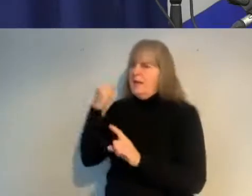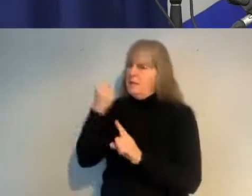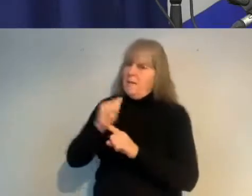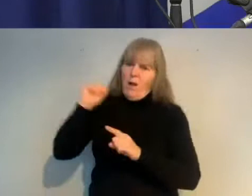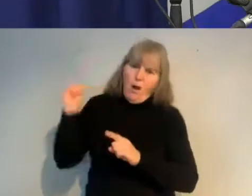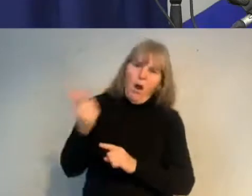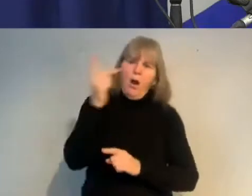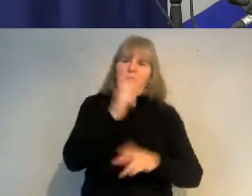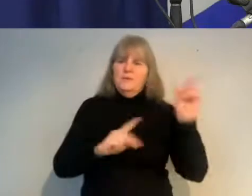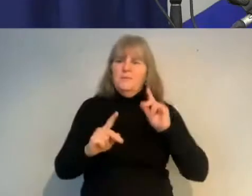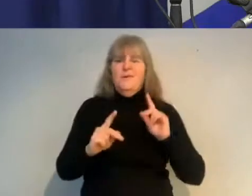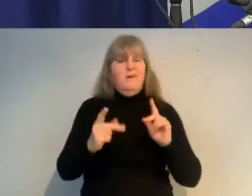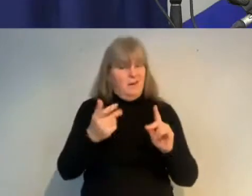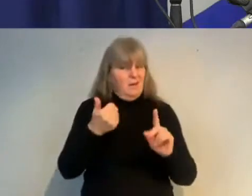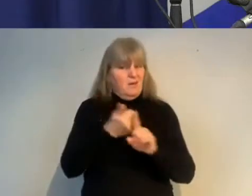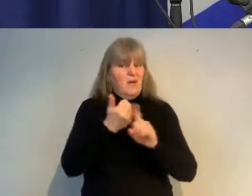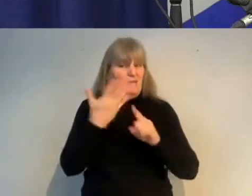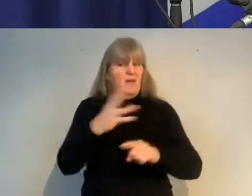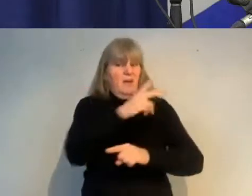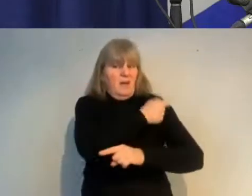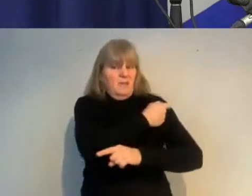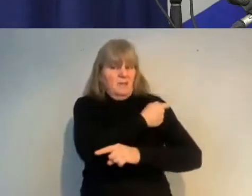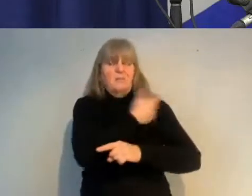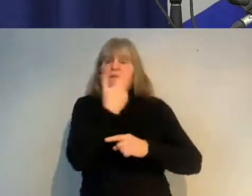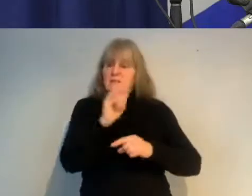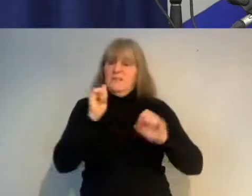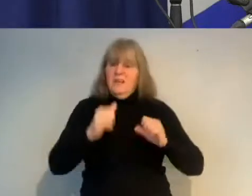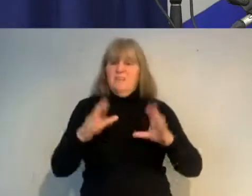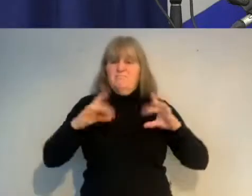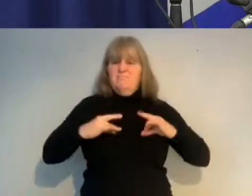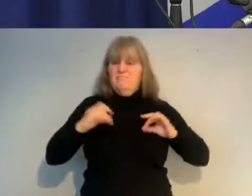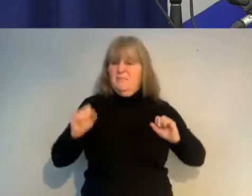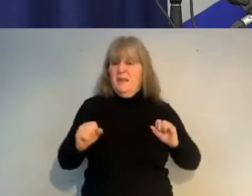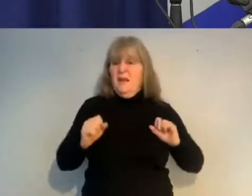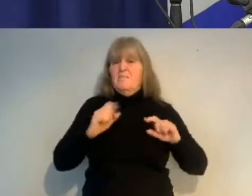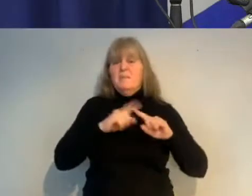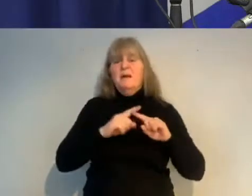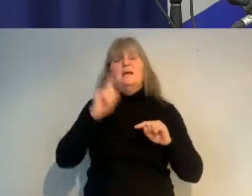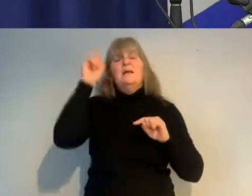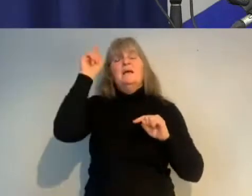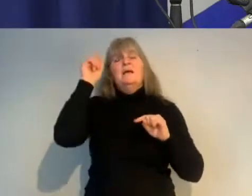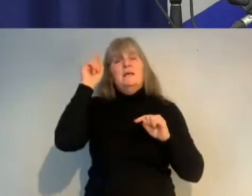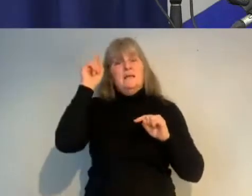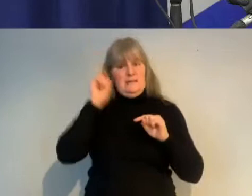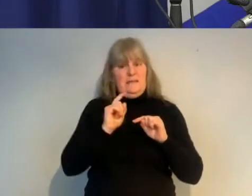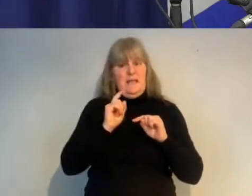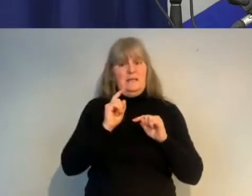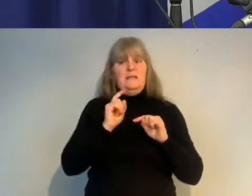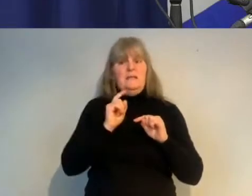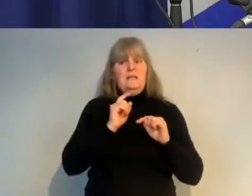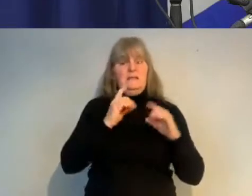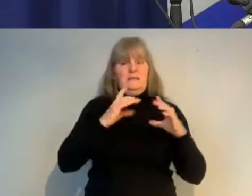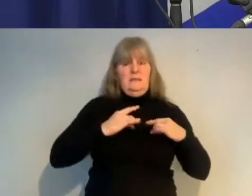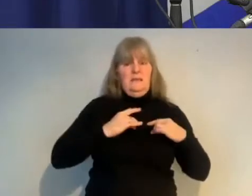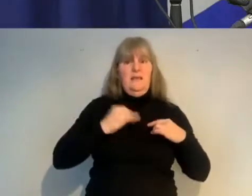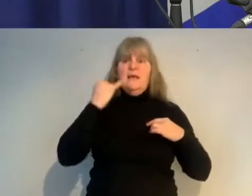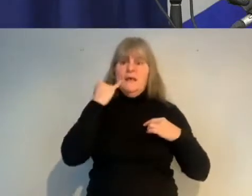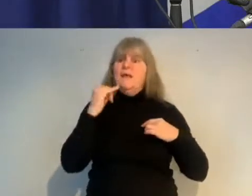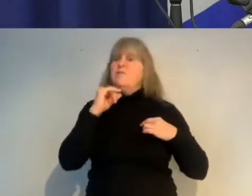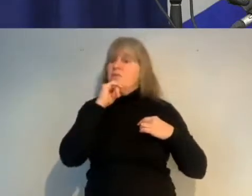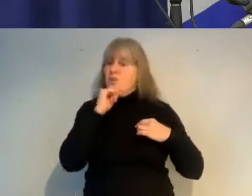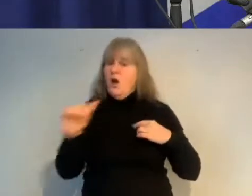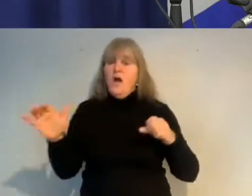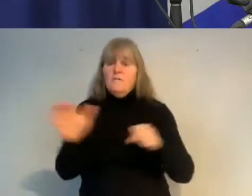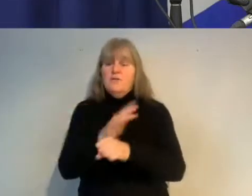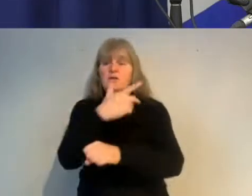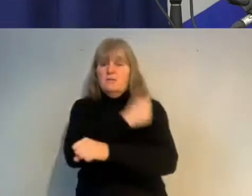who are vaccinated, but it tends to cause severe disease in those who are not yet fully vaccinated, those